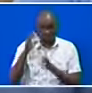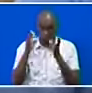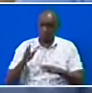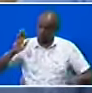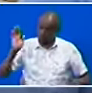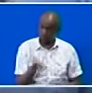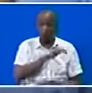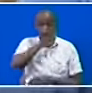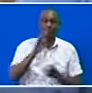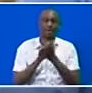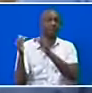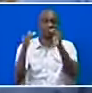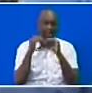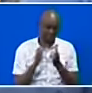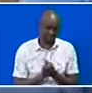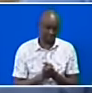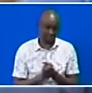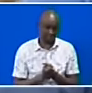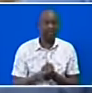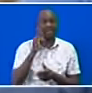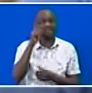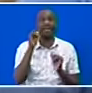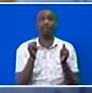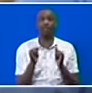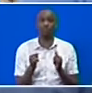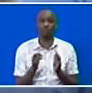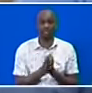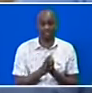and fairness for all. Robert Wanyonyi, KTN News, in Chavakali, Vihiga.